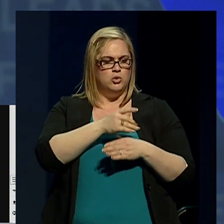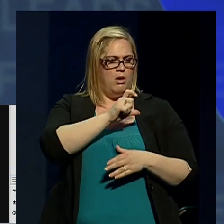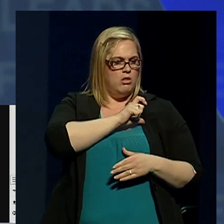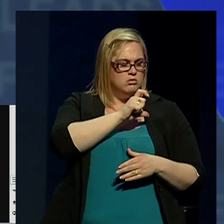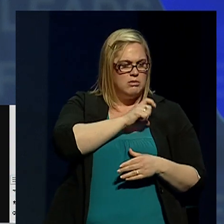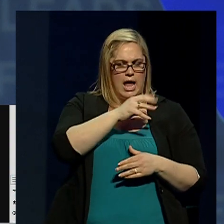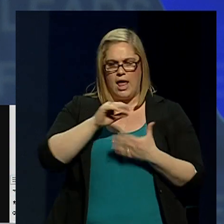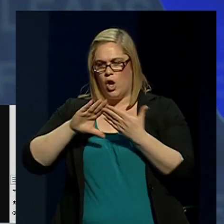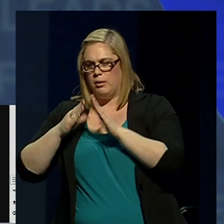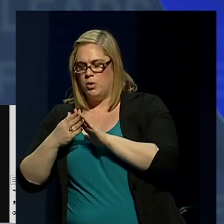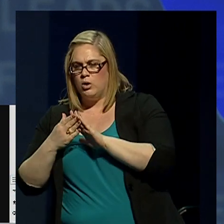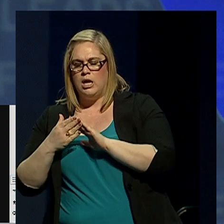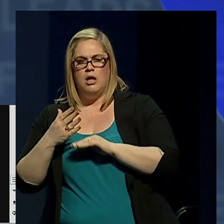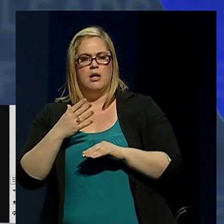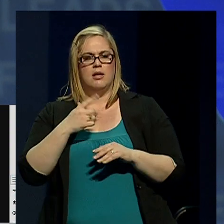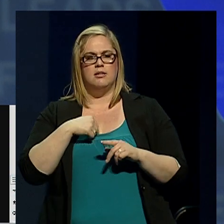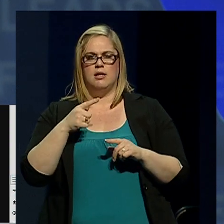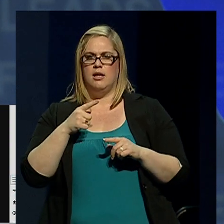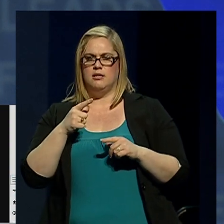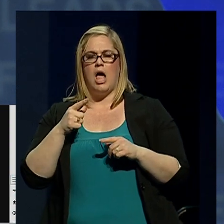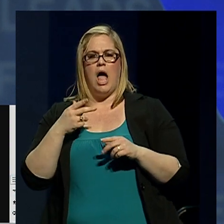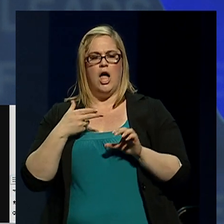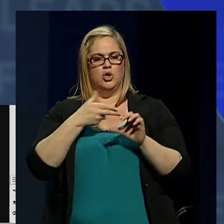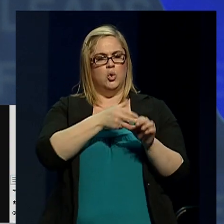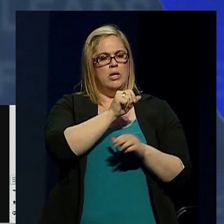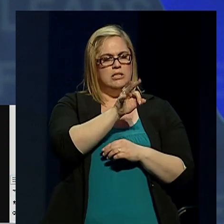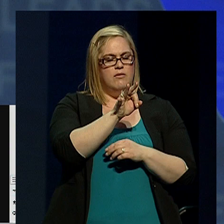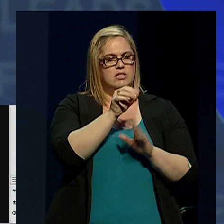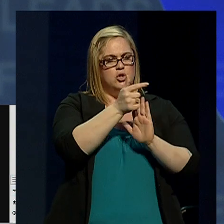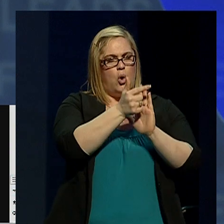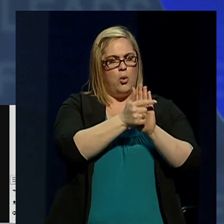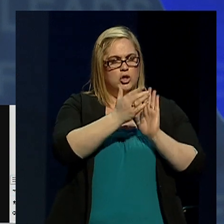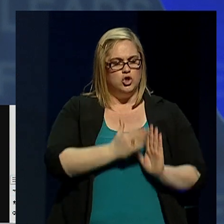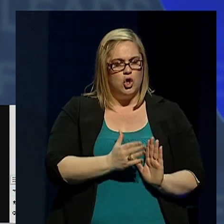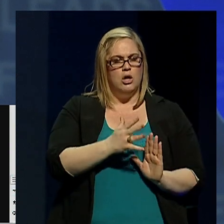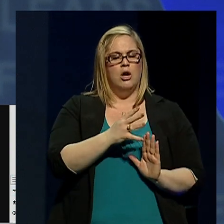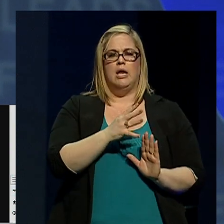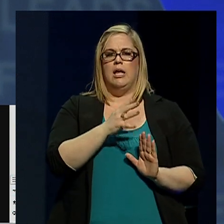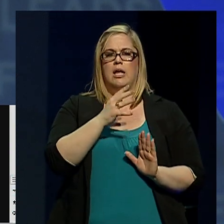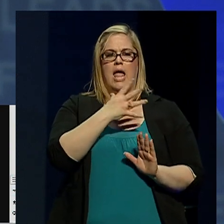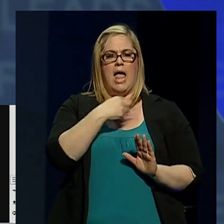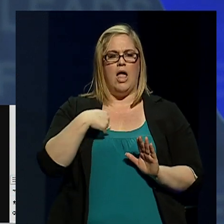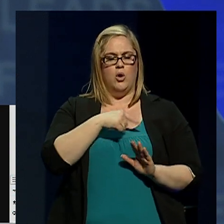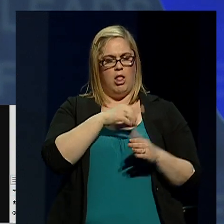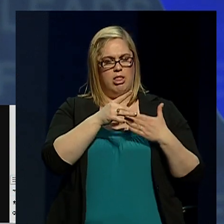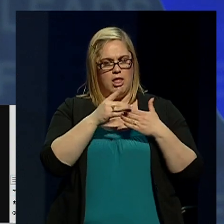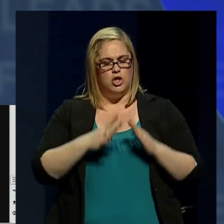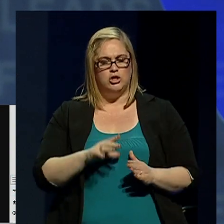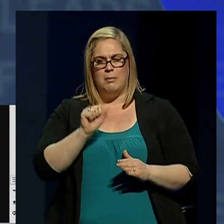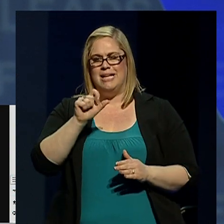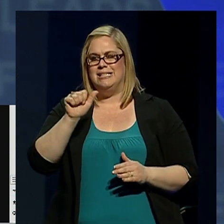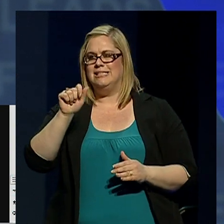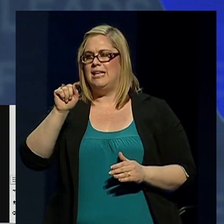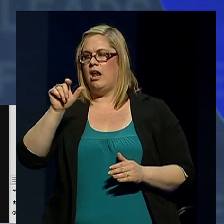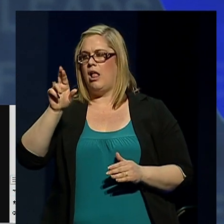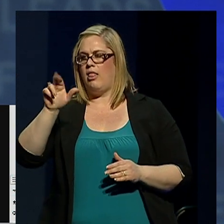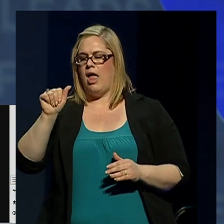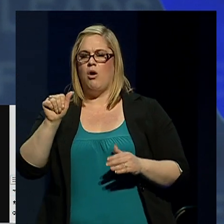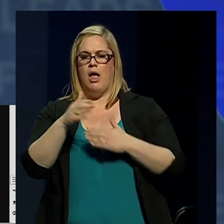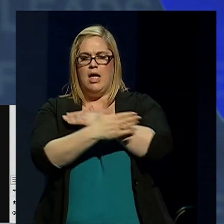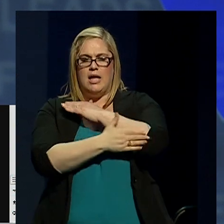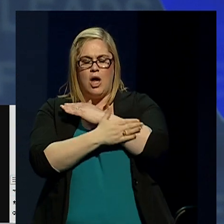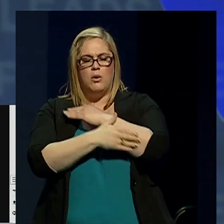communities, I joined San Francisco City Attorney Dennis Herrera and leaders from Santa Clara County and all